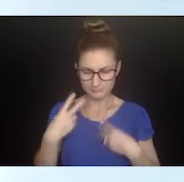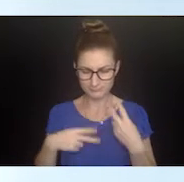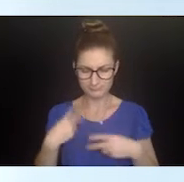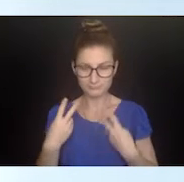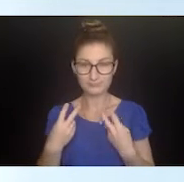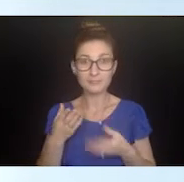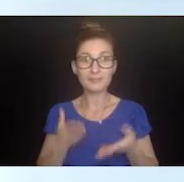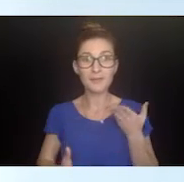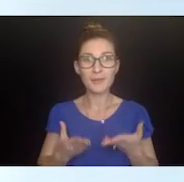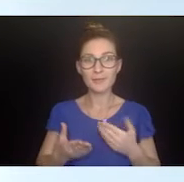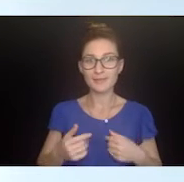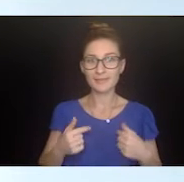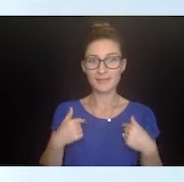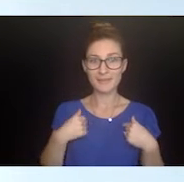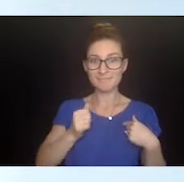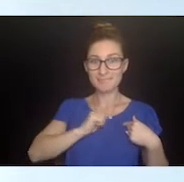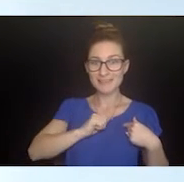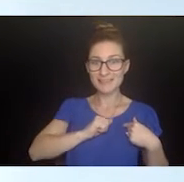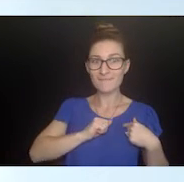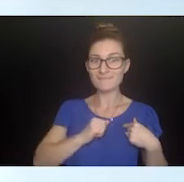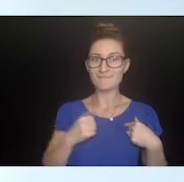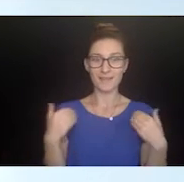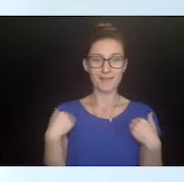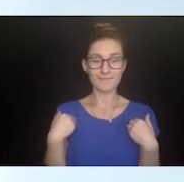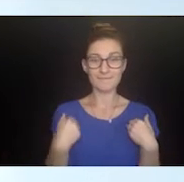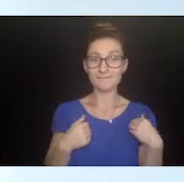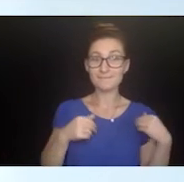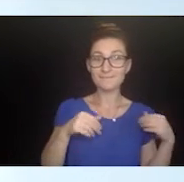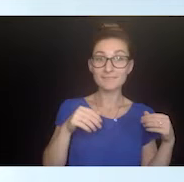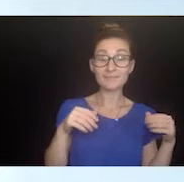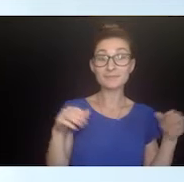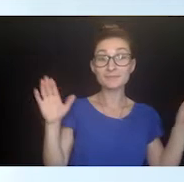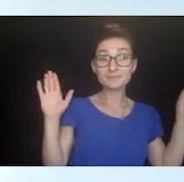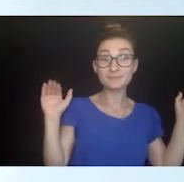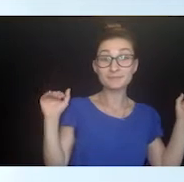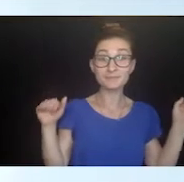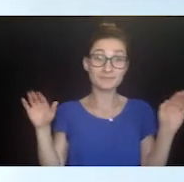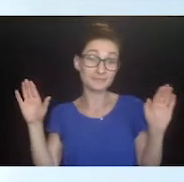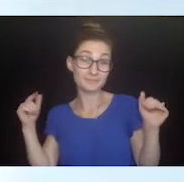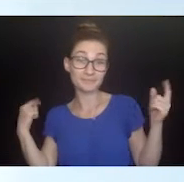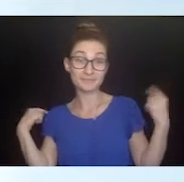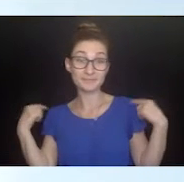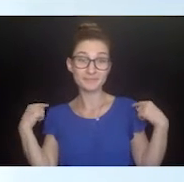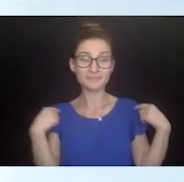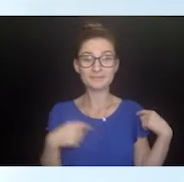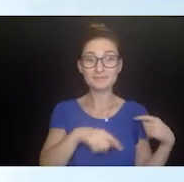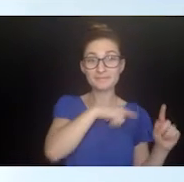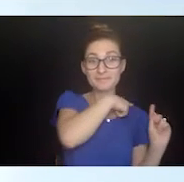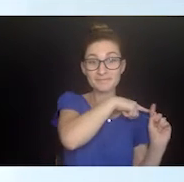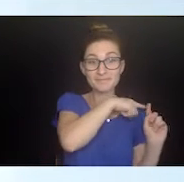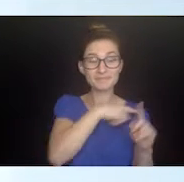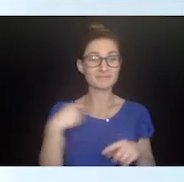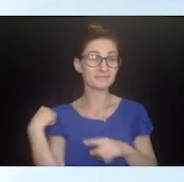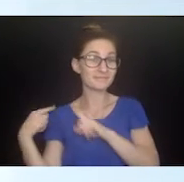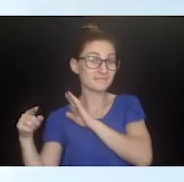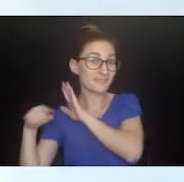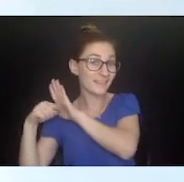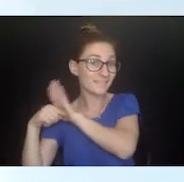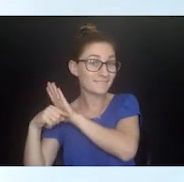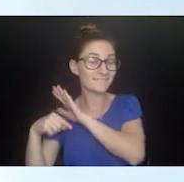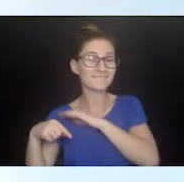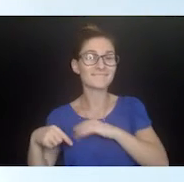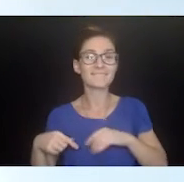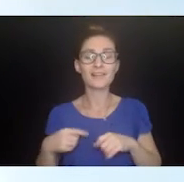And maybe it's myself because it's the little devil and the little angel on my shoulders. But I started to ask myself,